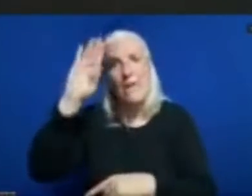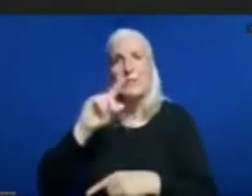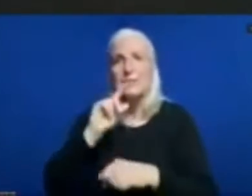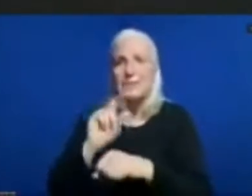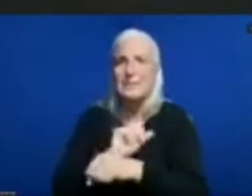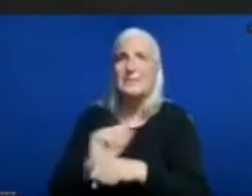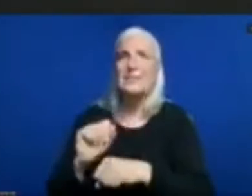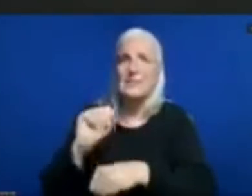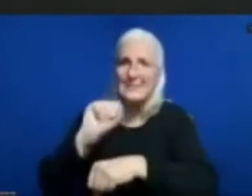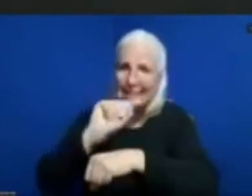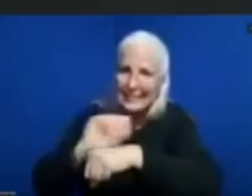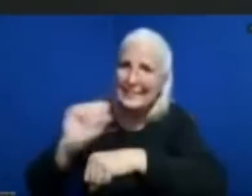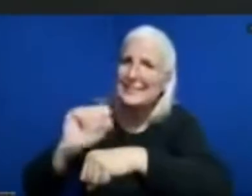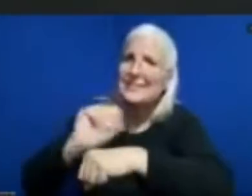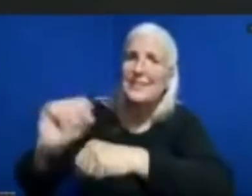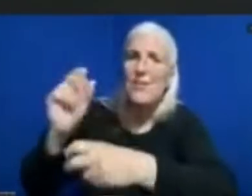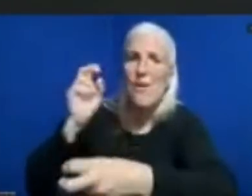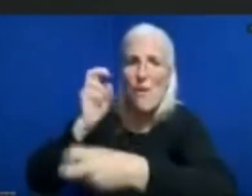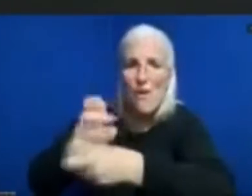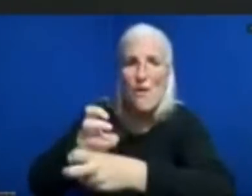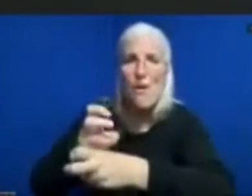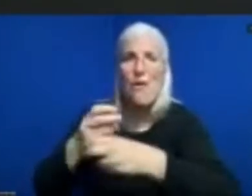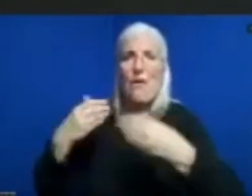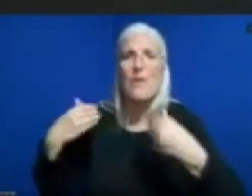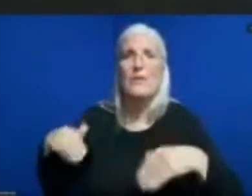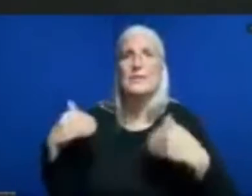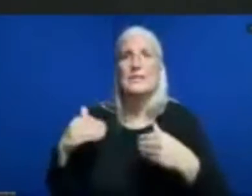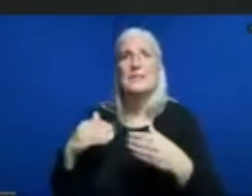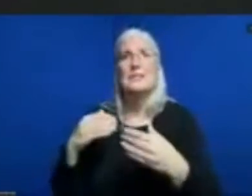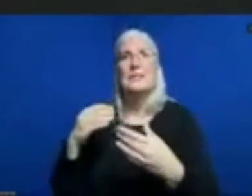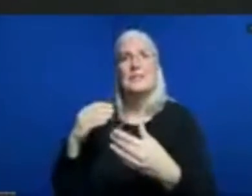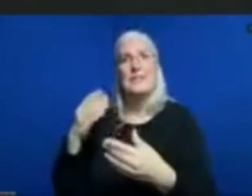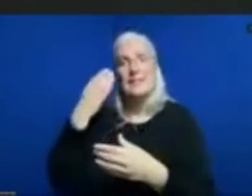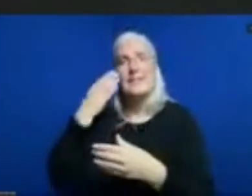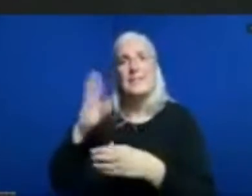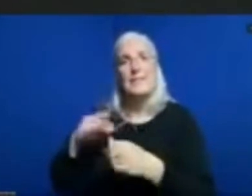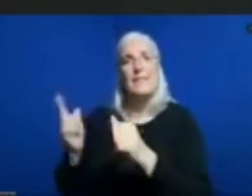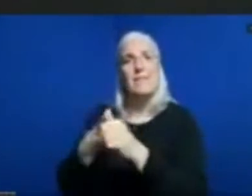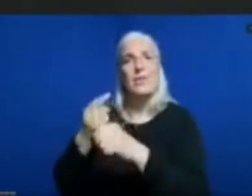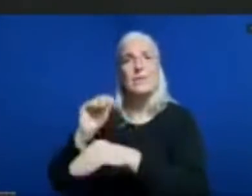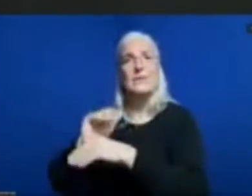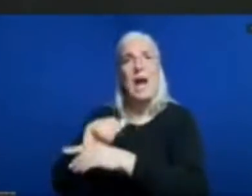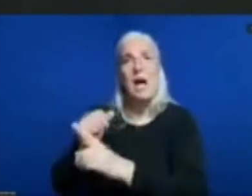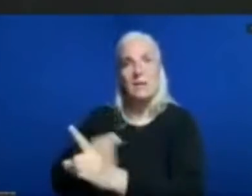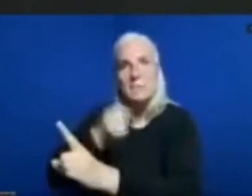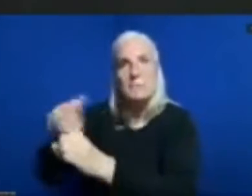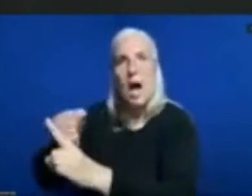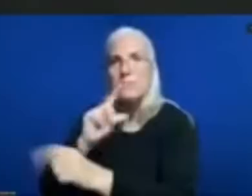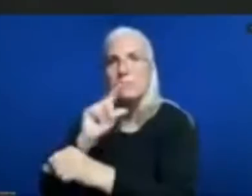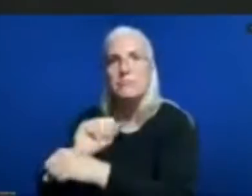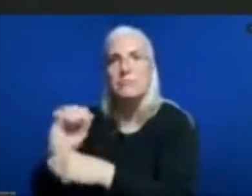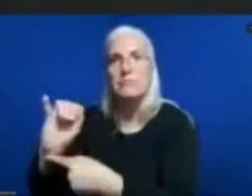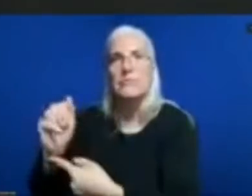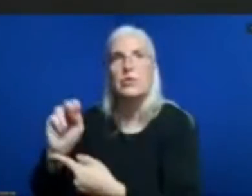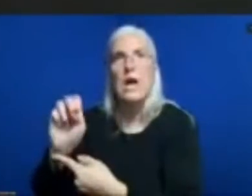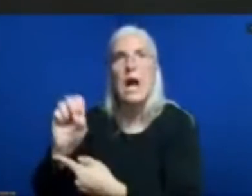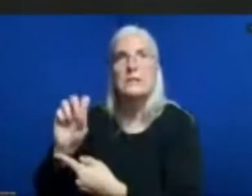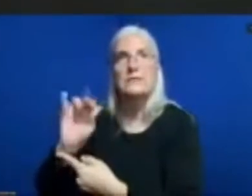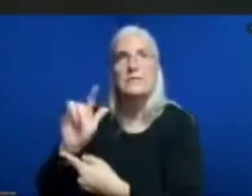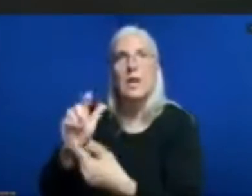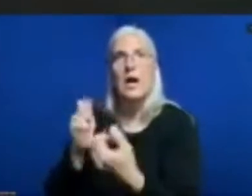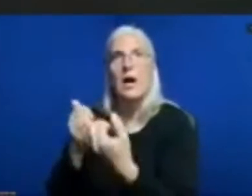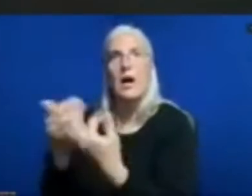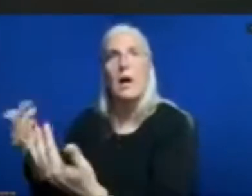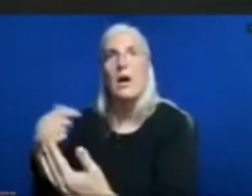Janesville, my perspective was that we lost far more homes than we did. But when I was able to see it in daylight, good evening,